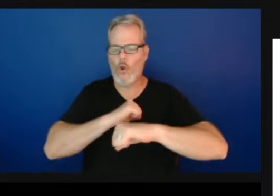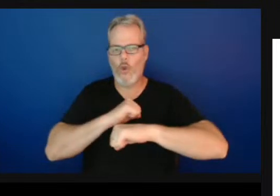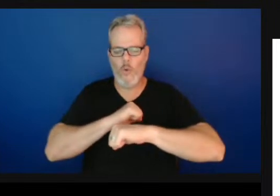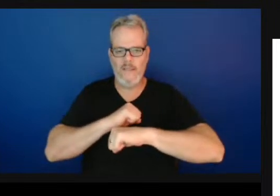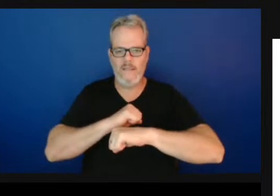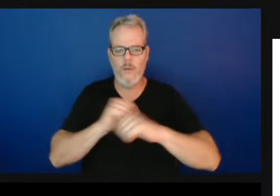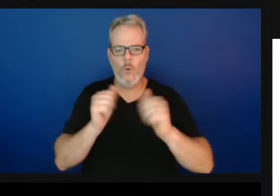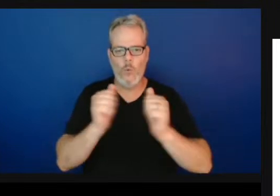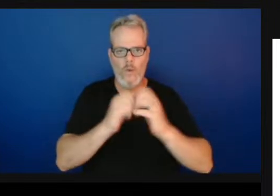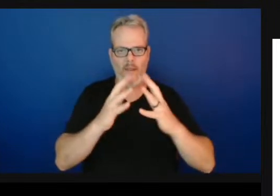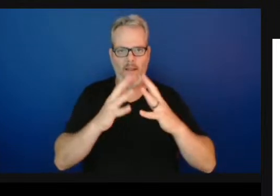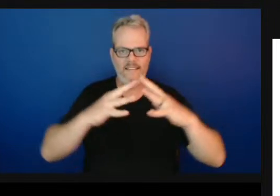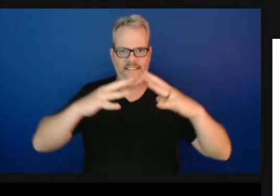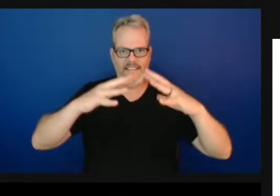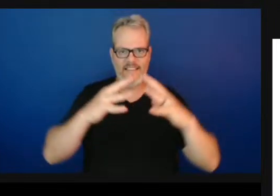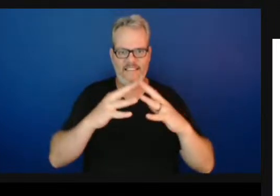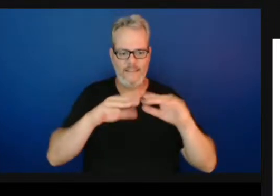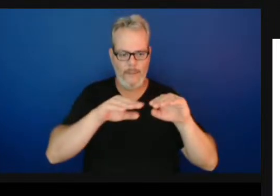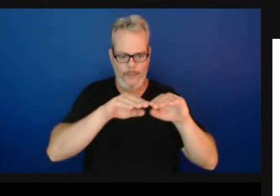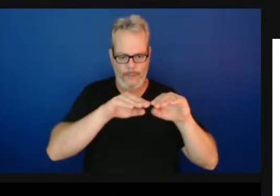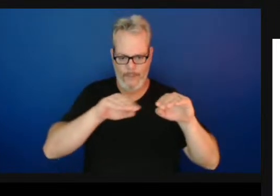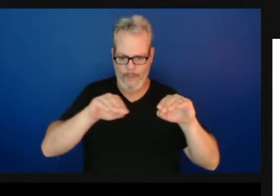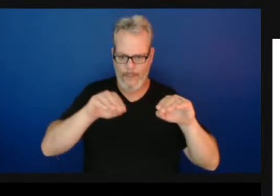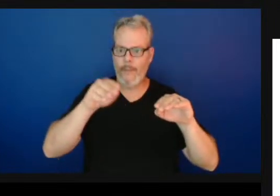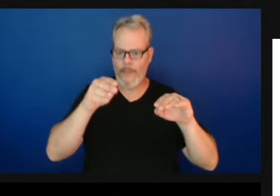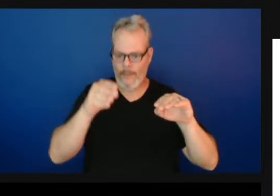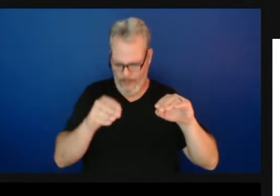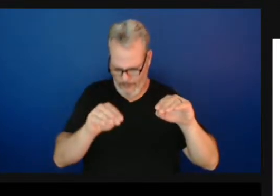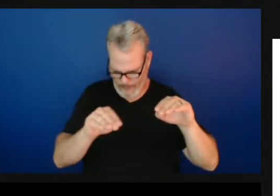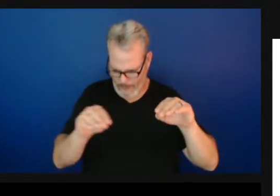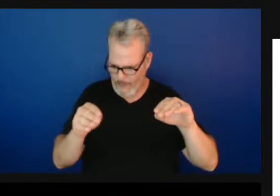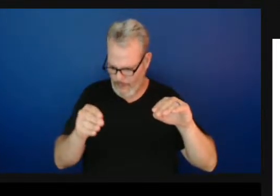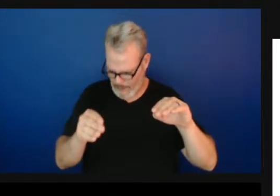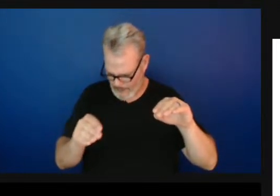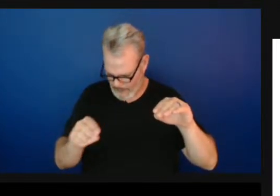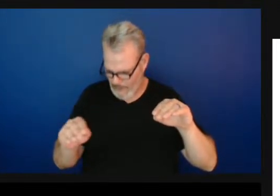signal flat to decreasing here as well.